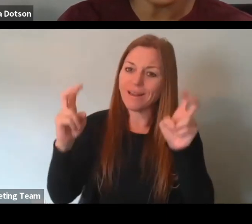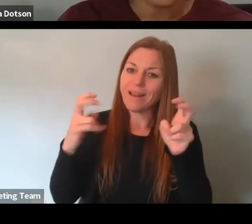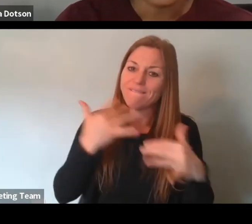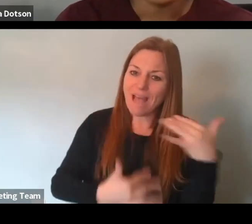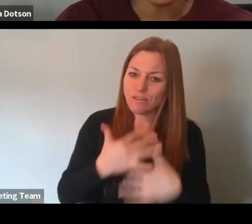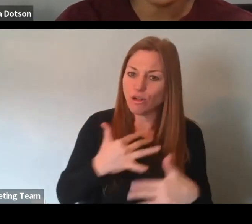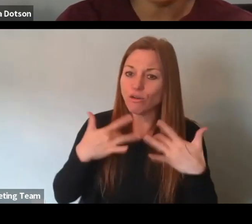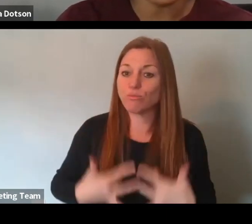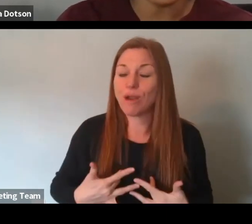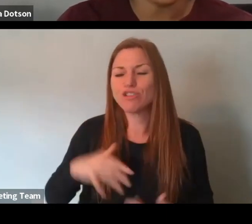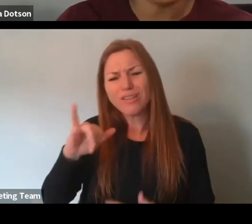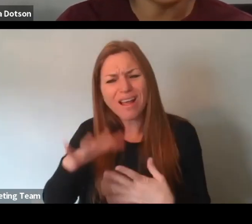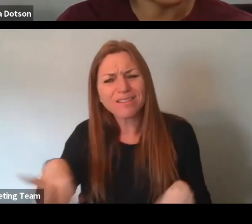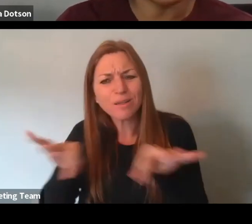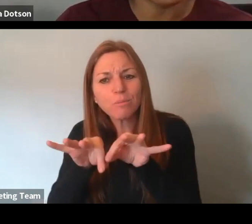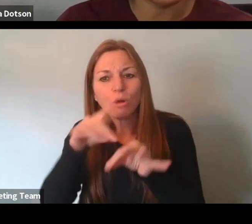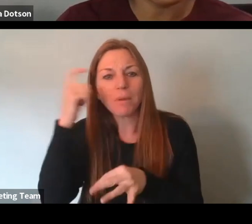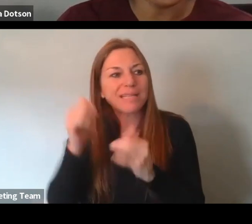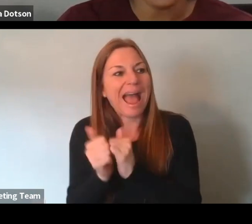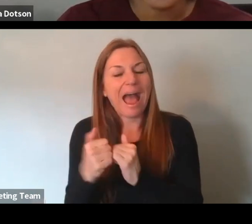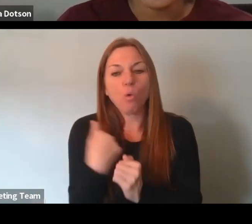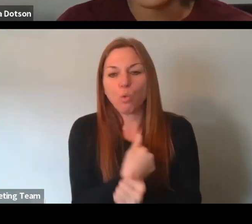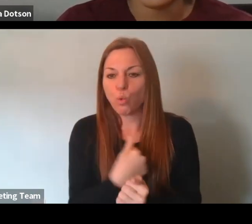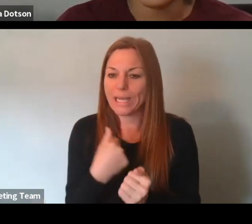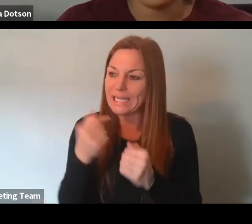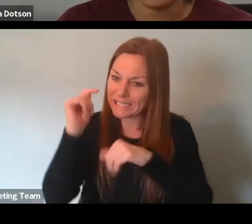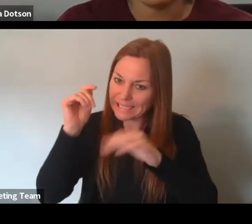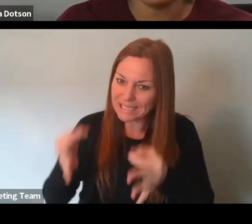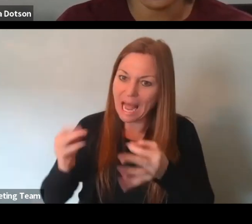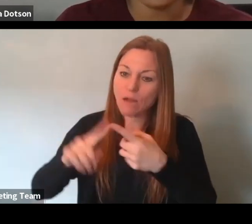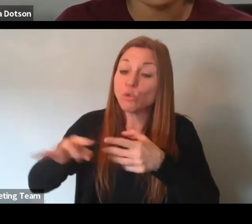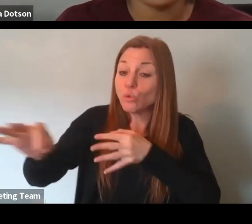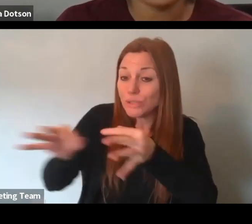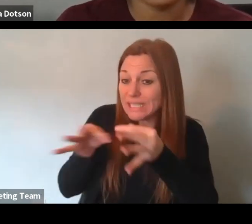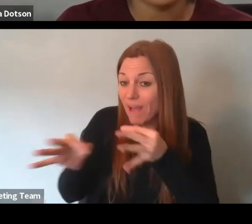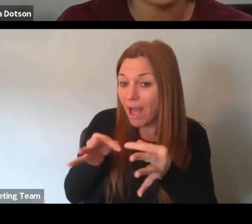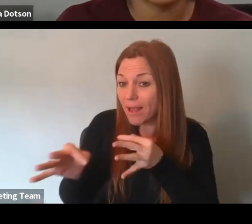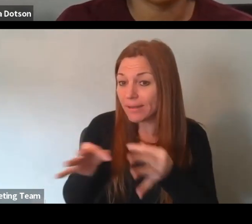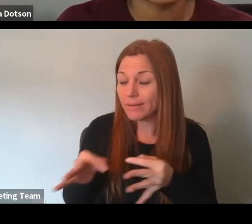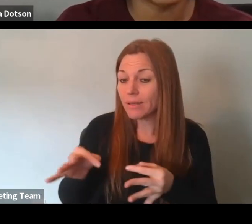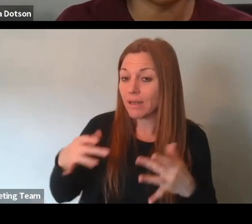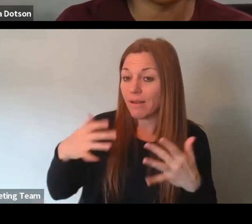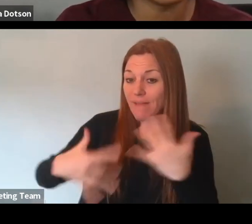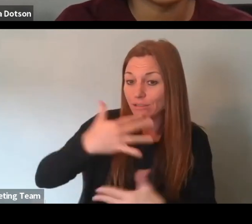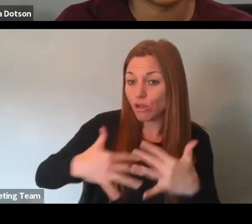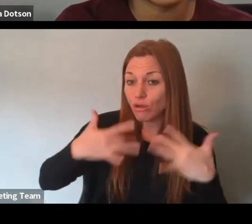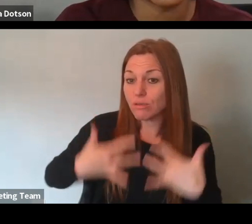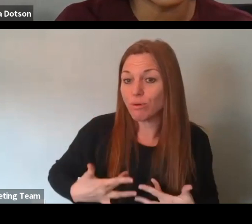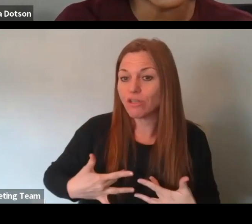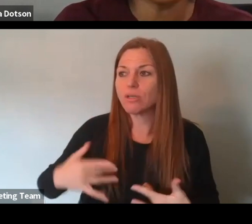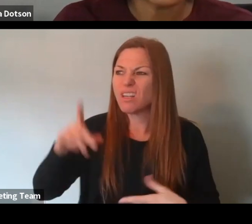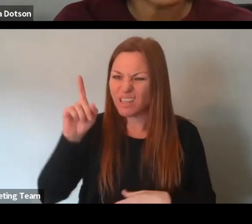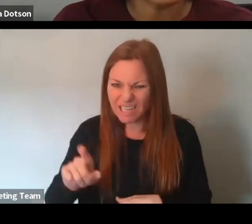define vascular depression using best practices needs to be applied to the people who are most vulnerable. And prior to the work